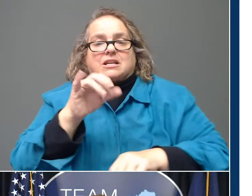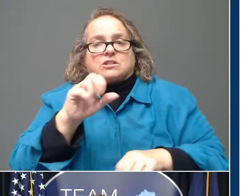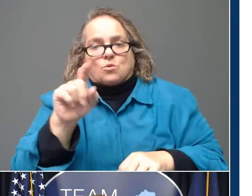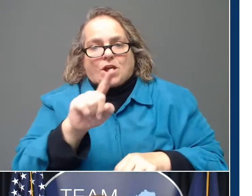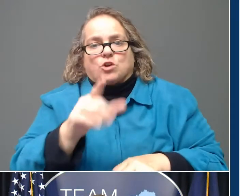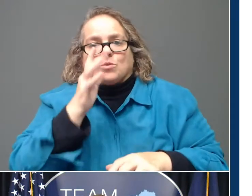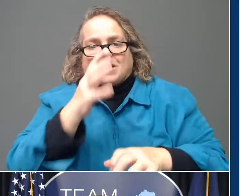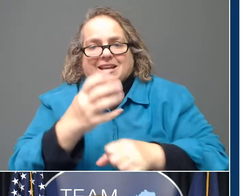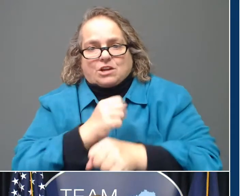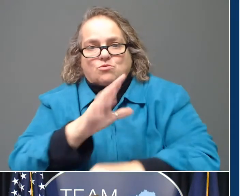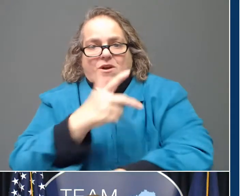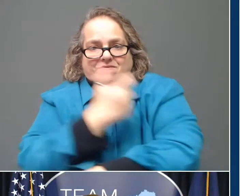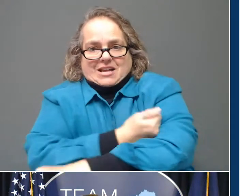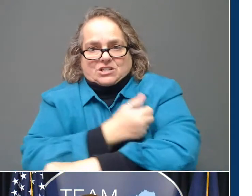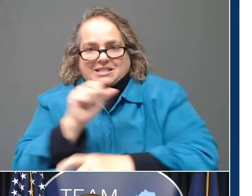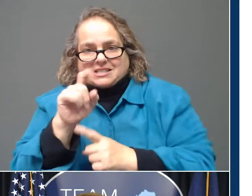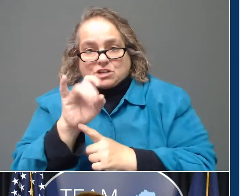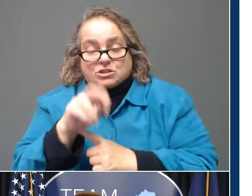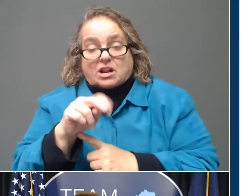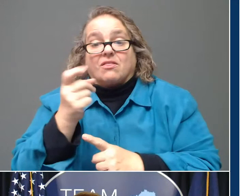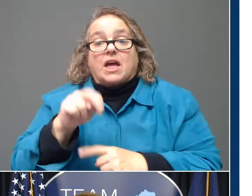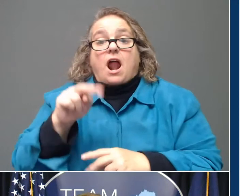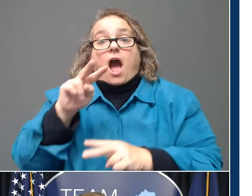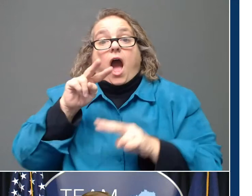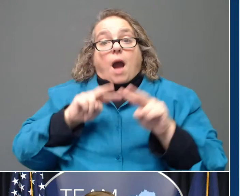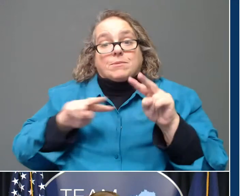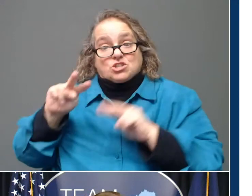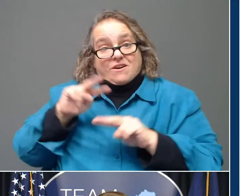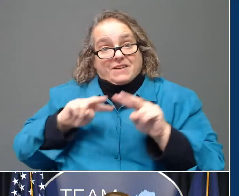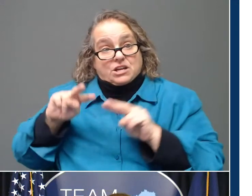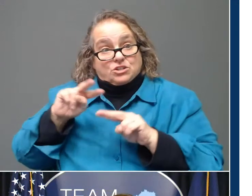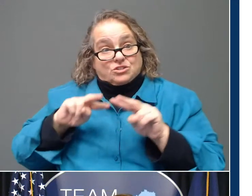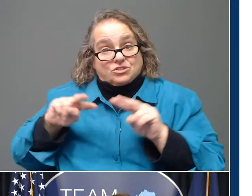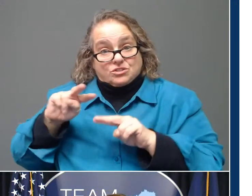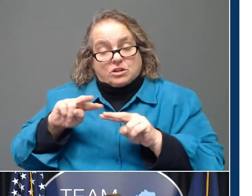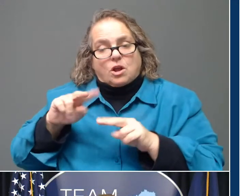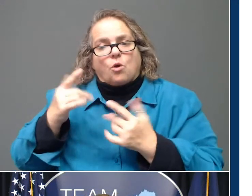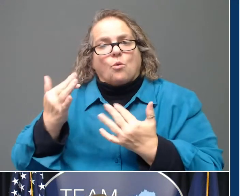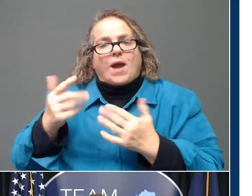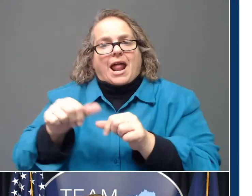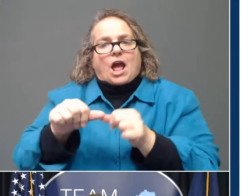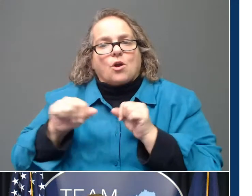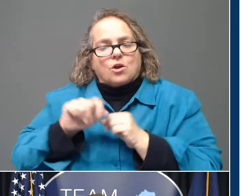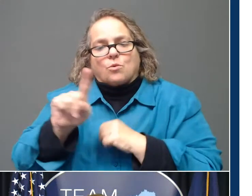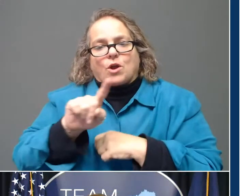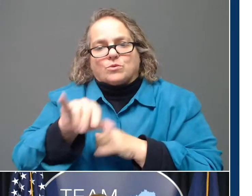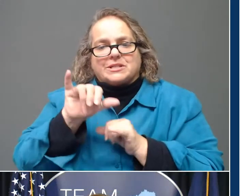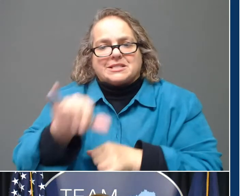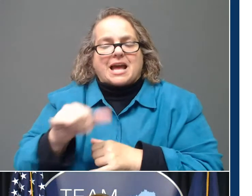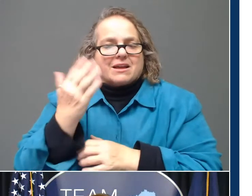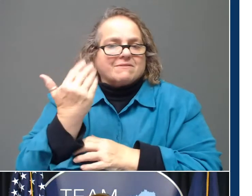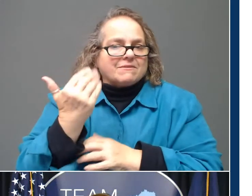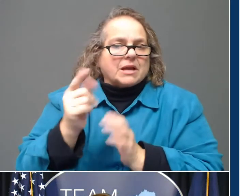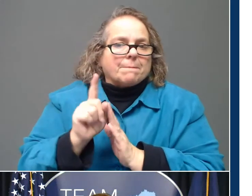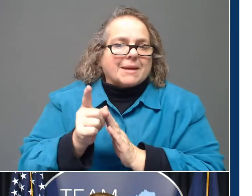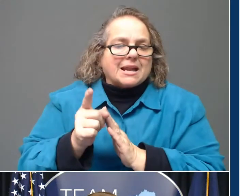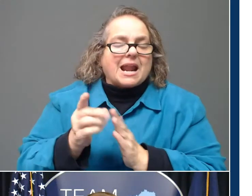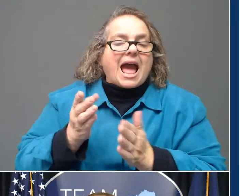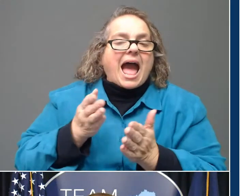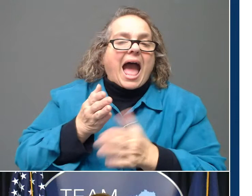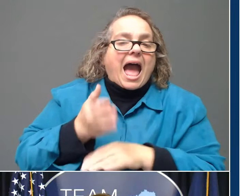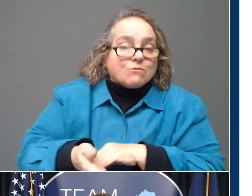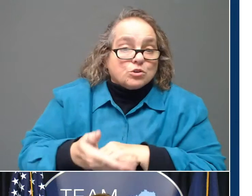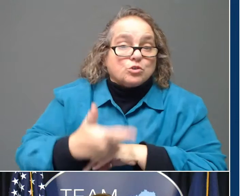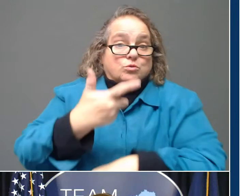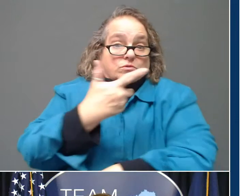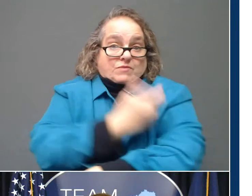observation, importantly, this is a waiting area where you'll need to remain for 15 minutes after the vaccine to be sure that